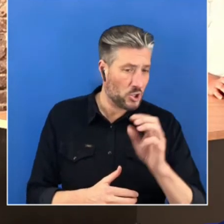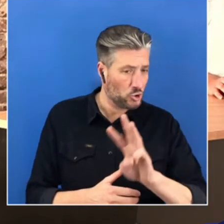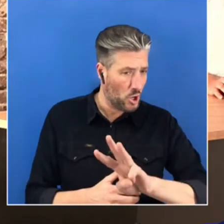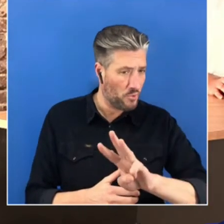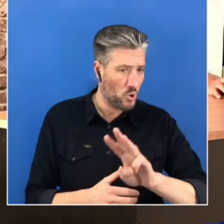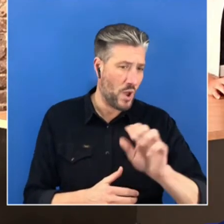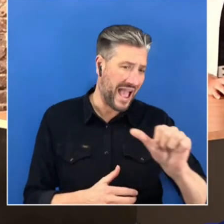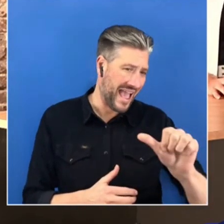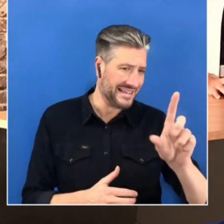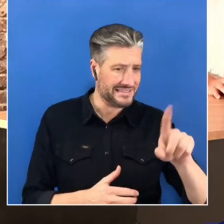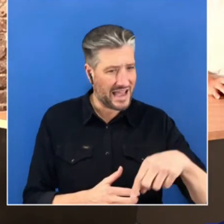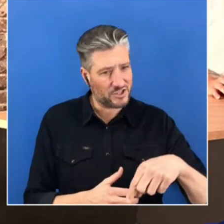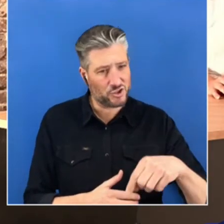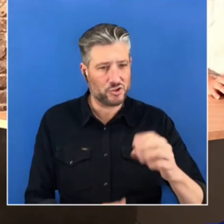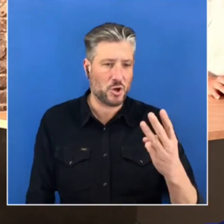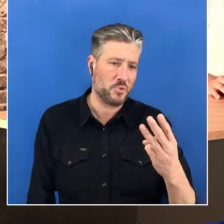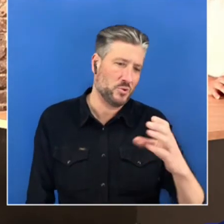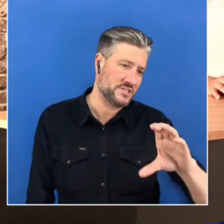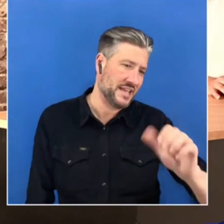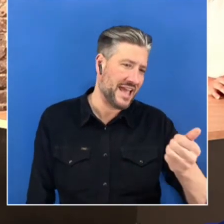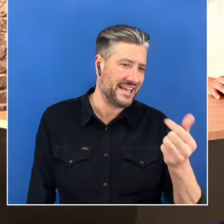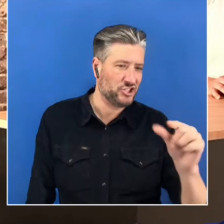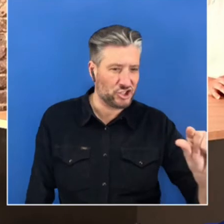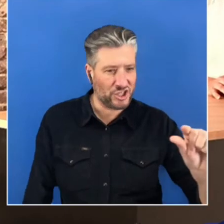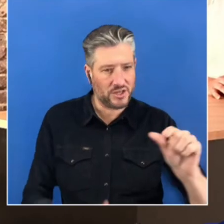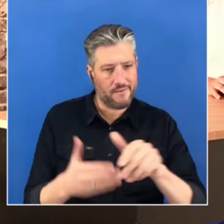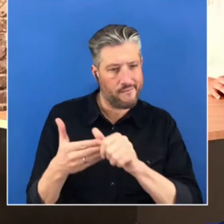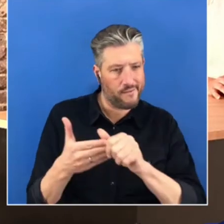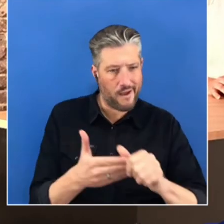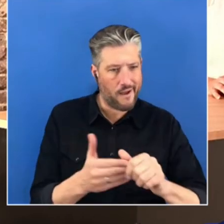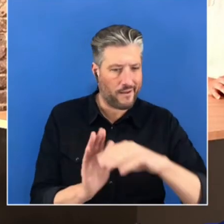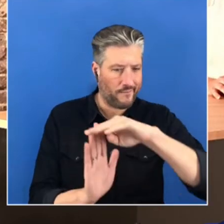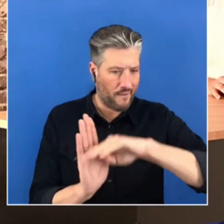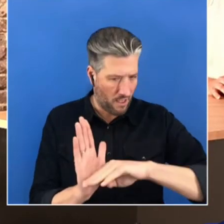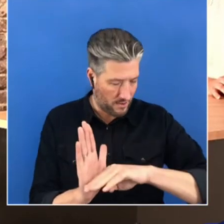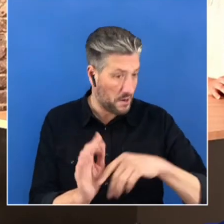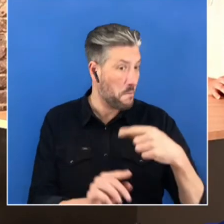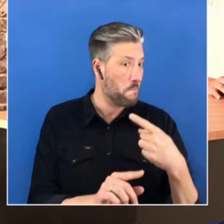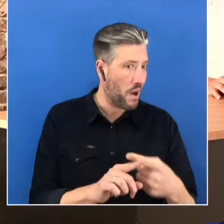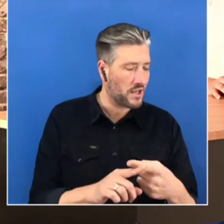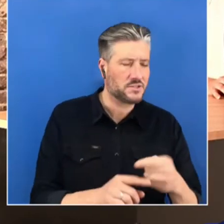WA-WCAG guidelines and Microsoft Inclusive Design?